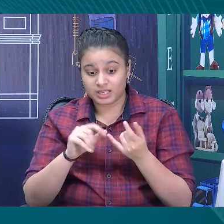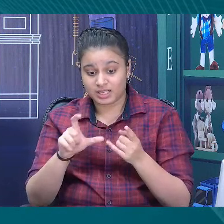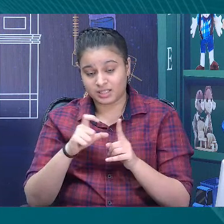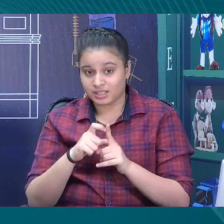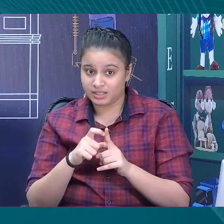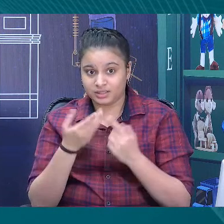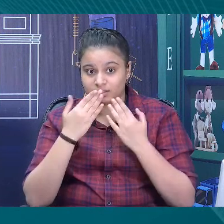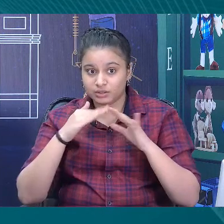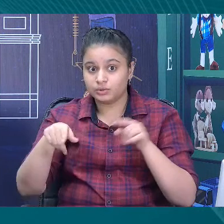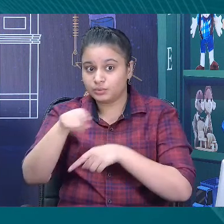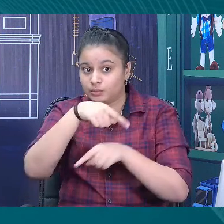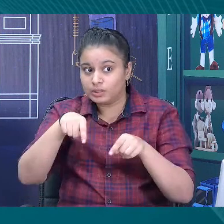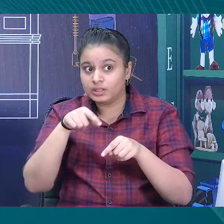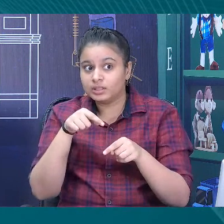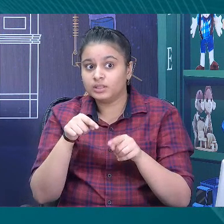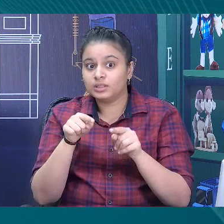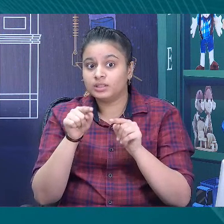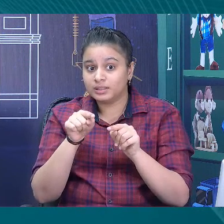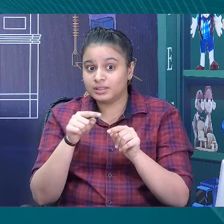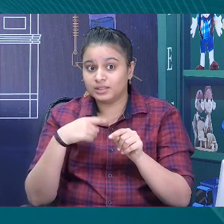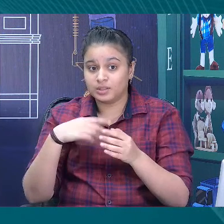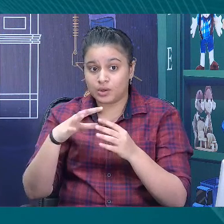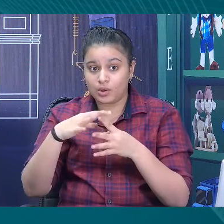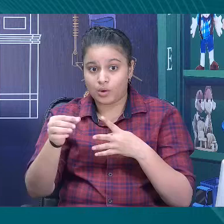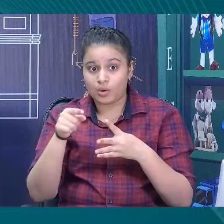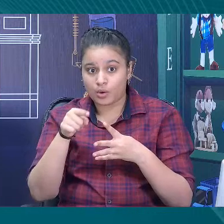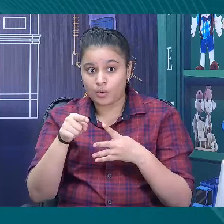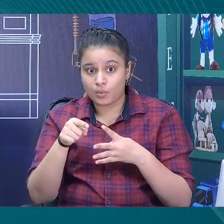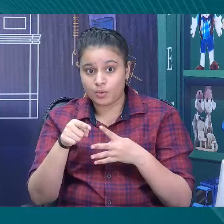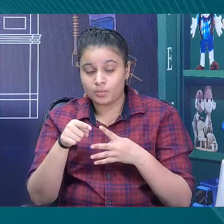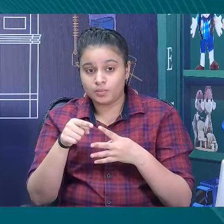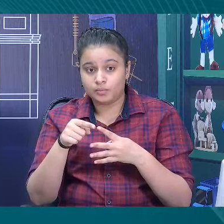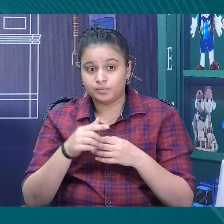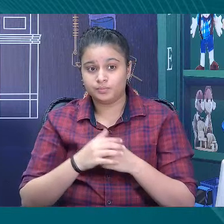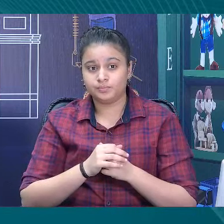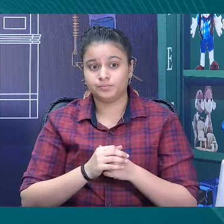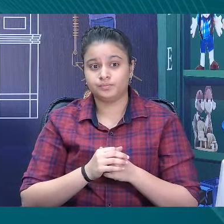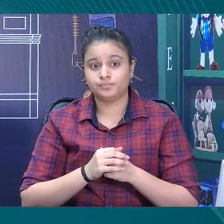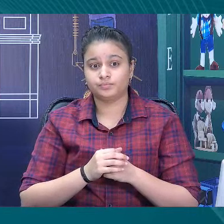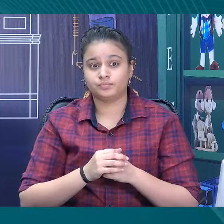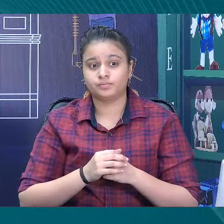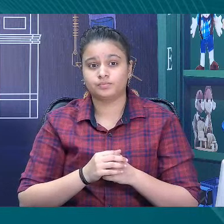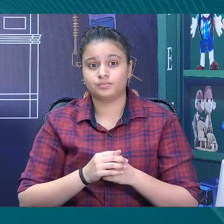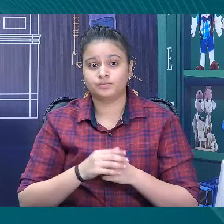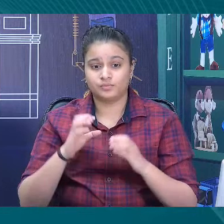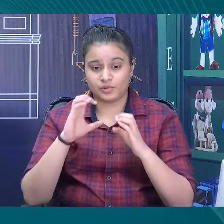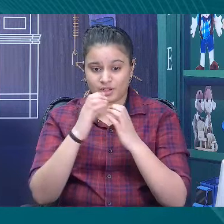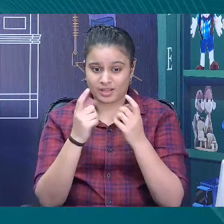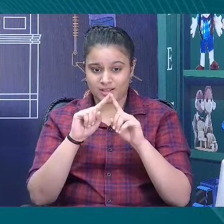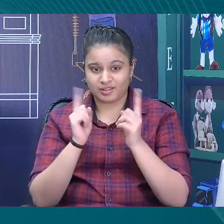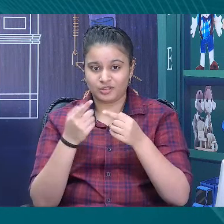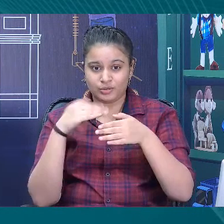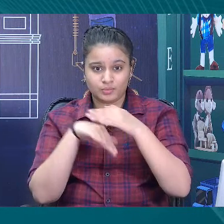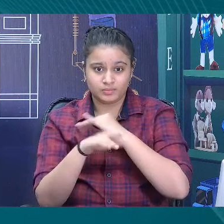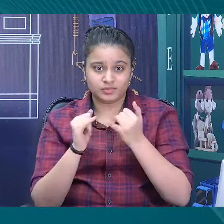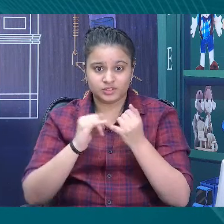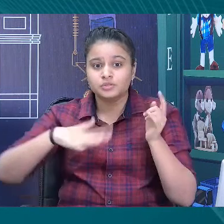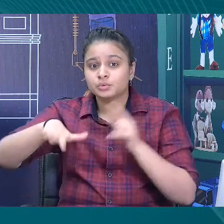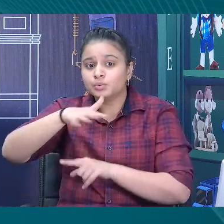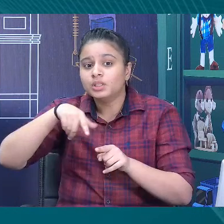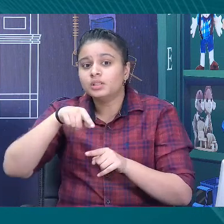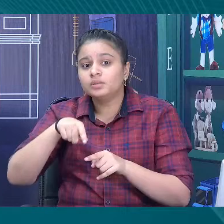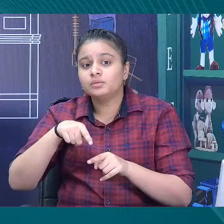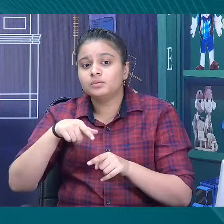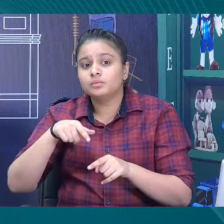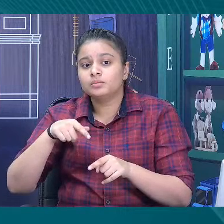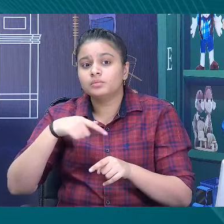SLDs, this option for recruiting interest, we have to do in a classroom situation, we have